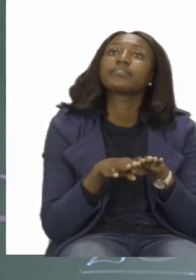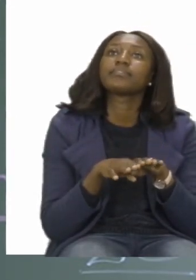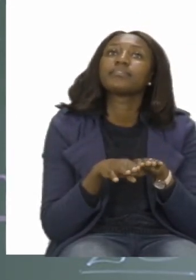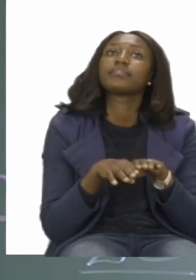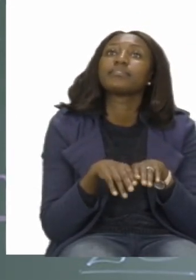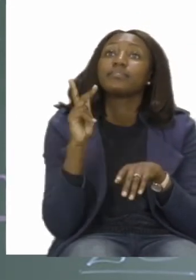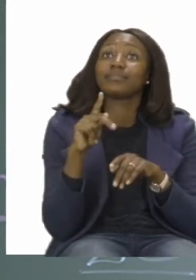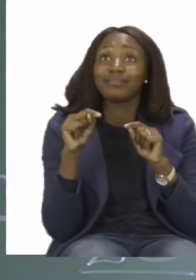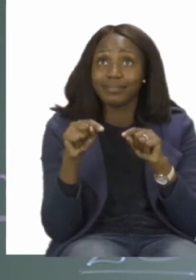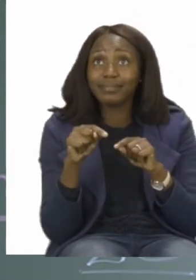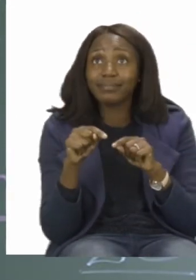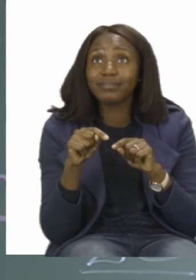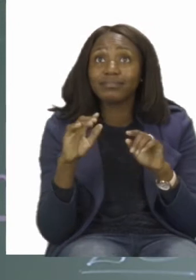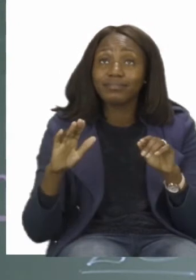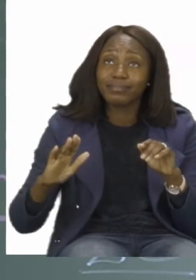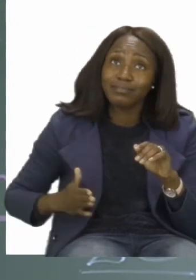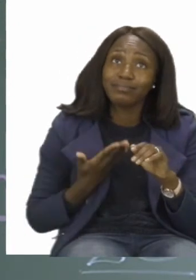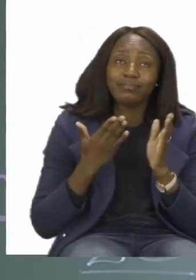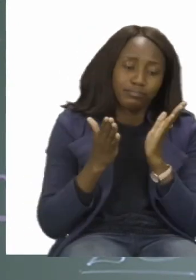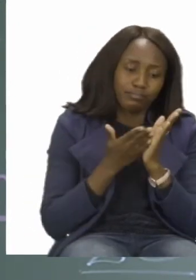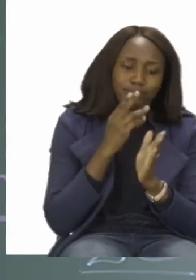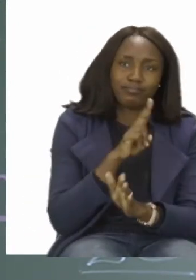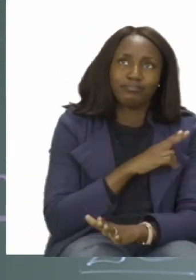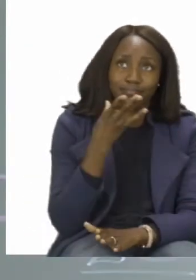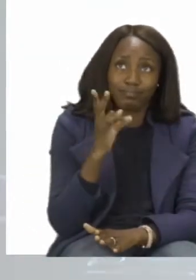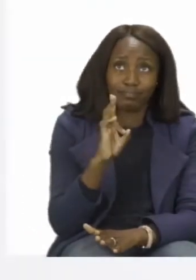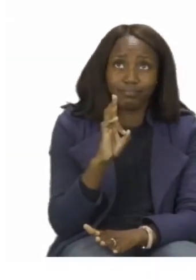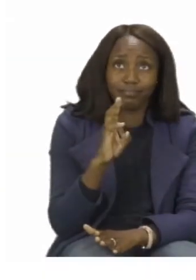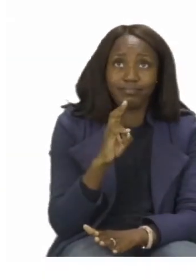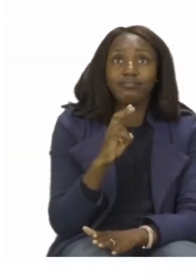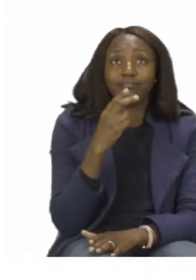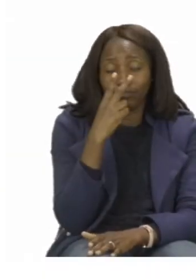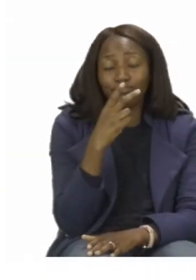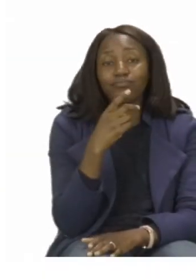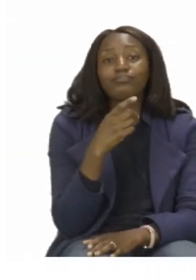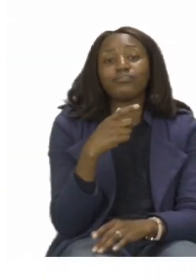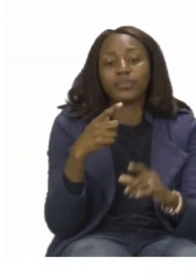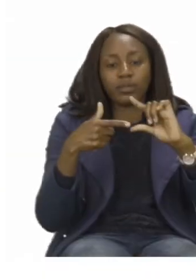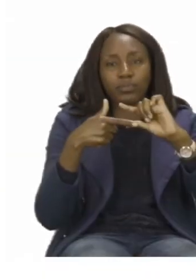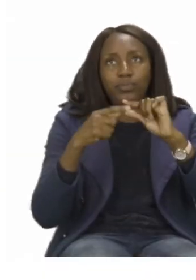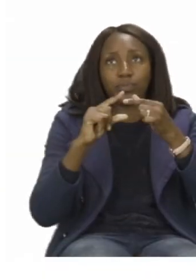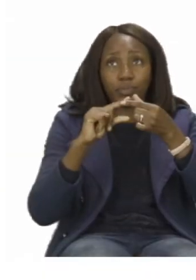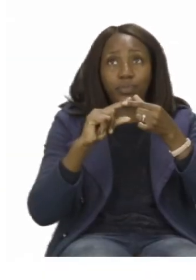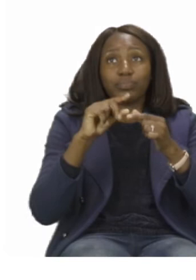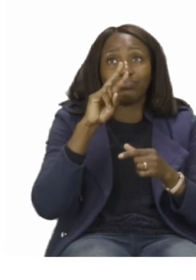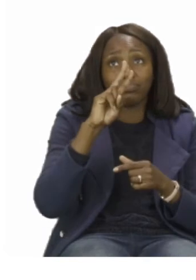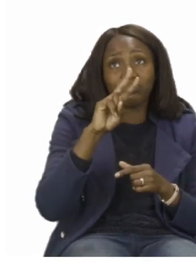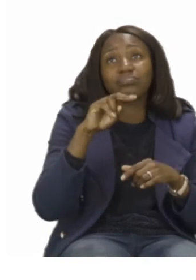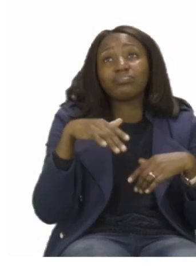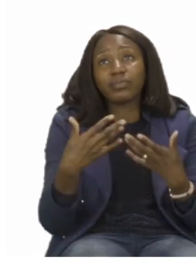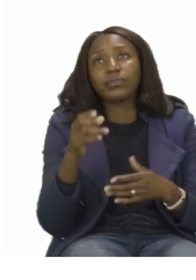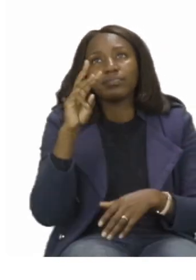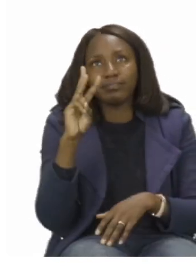continue, let's quickly turn our booklets to page 27. Now here